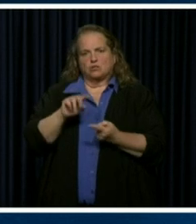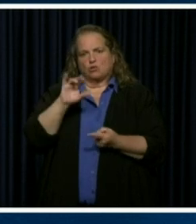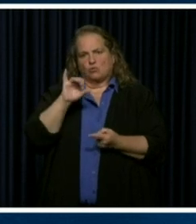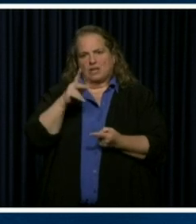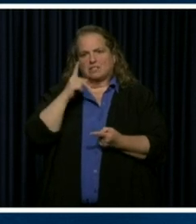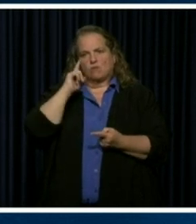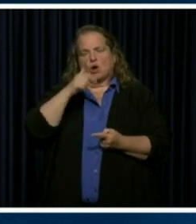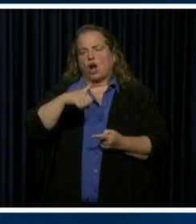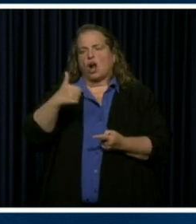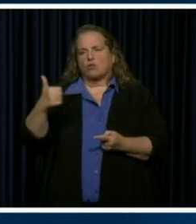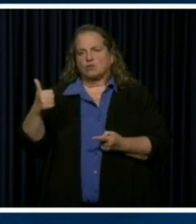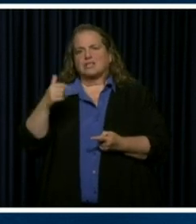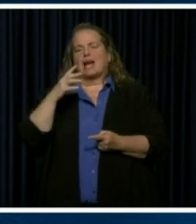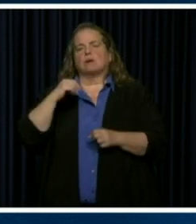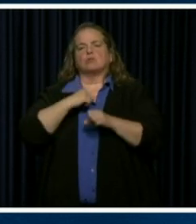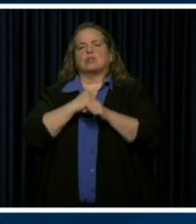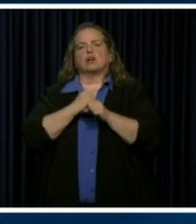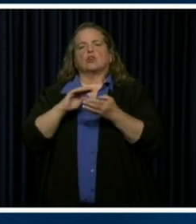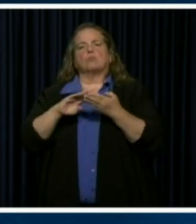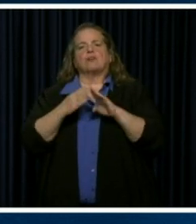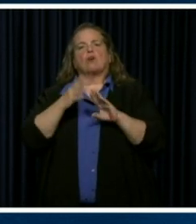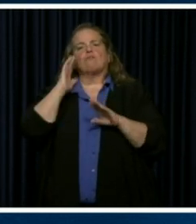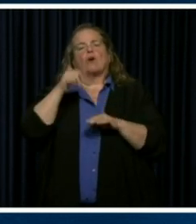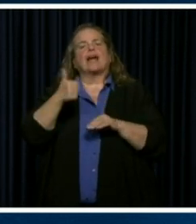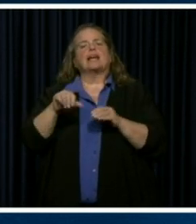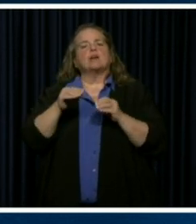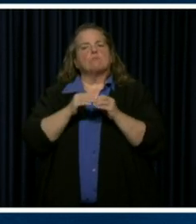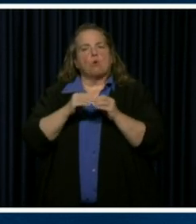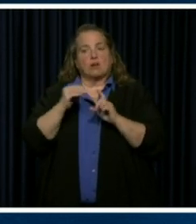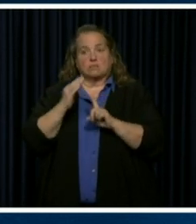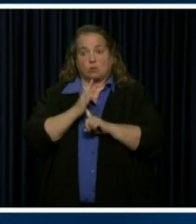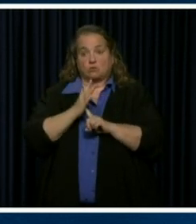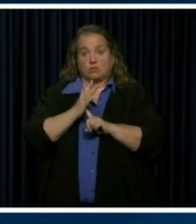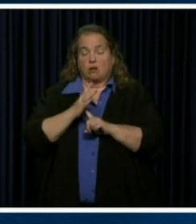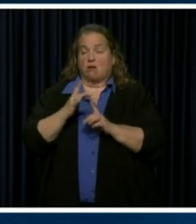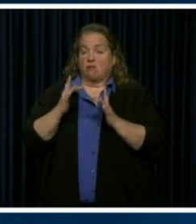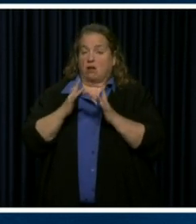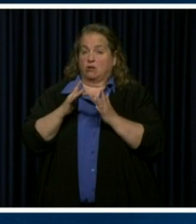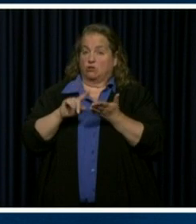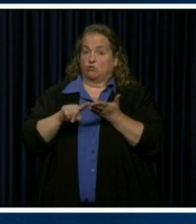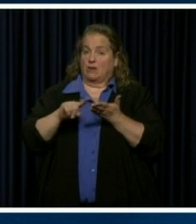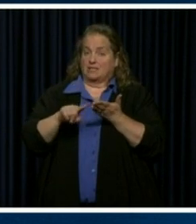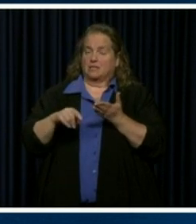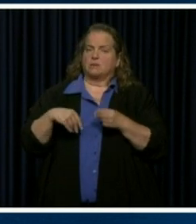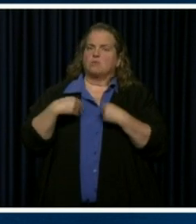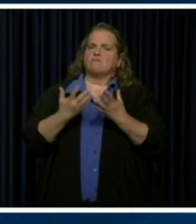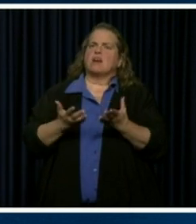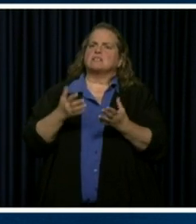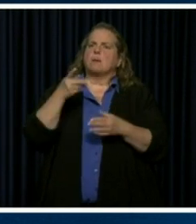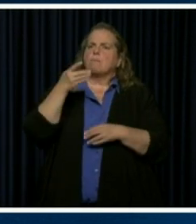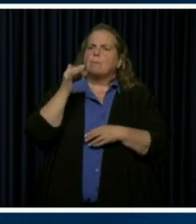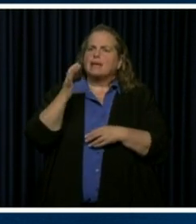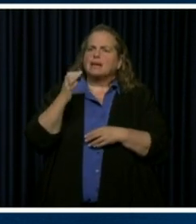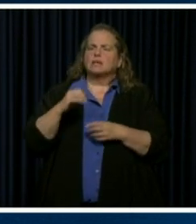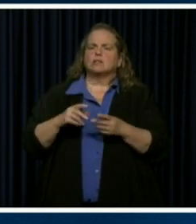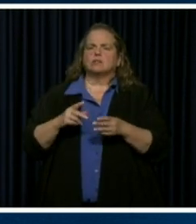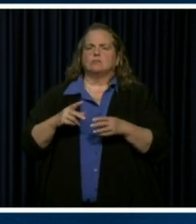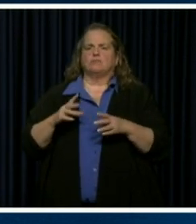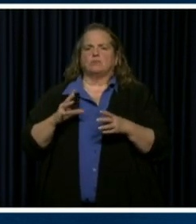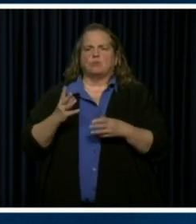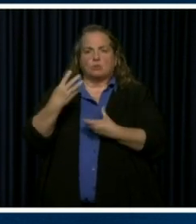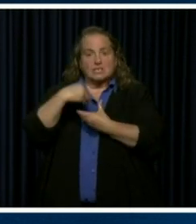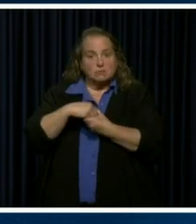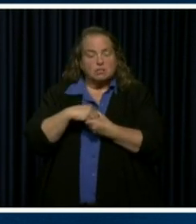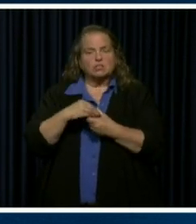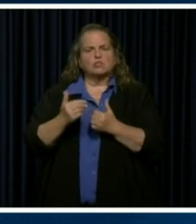communities from any further exposure. Contact tracing and tracking combines public participation and the power of technology to help public health